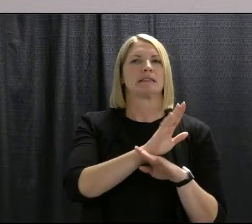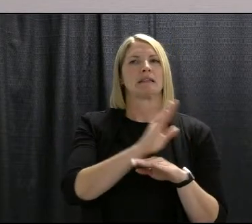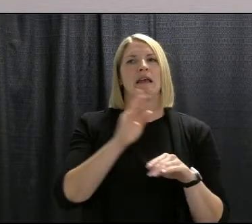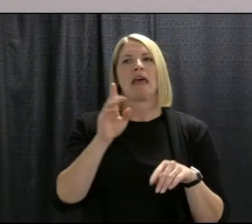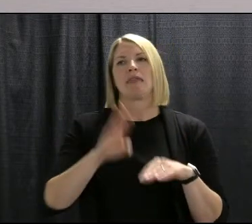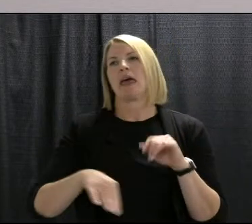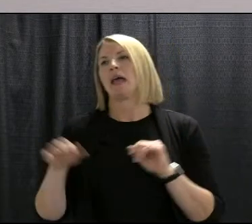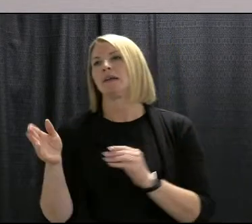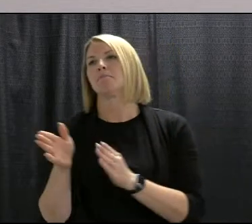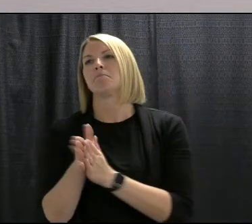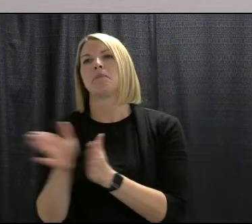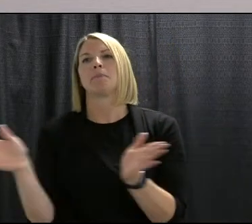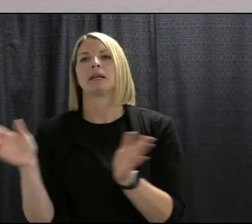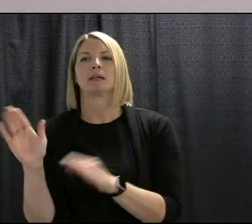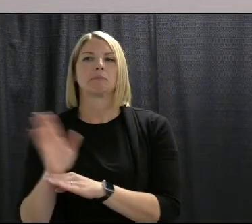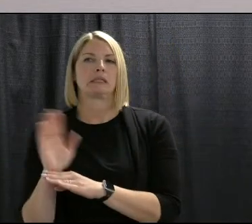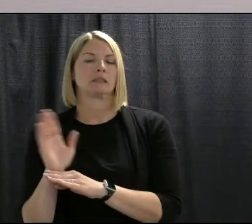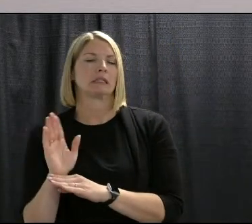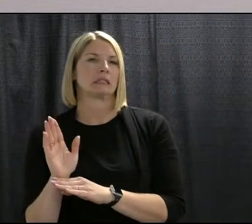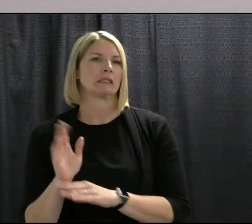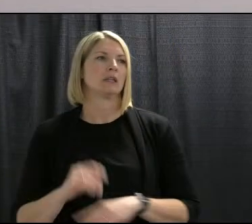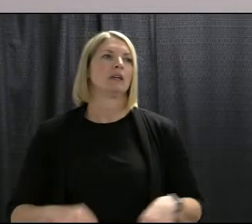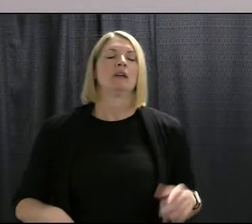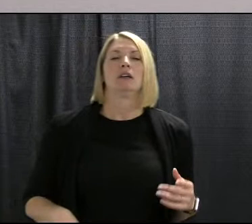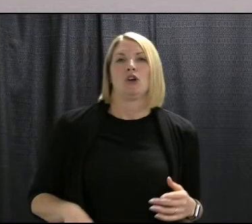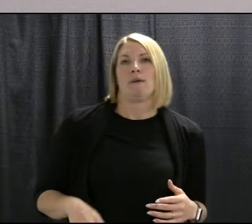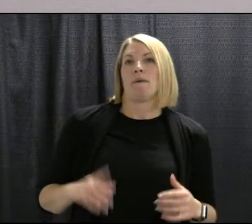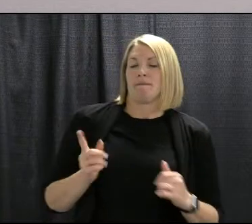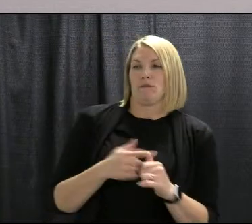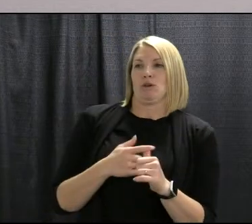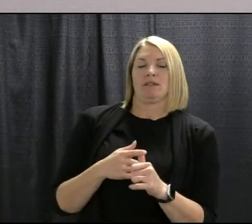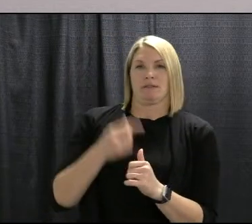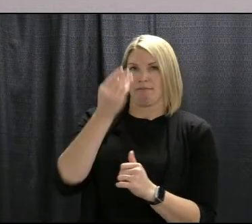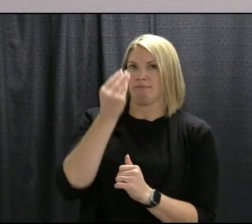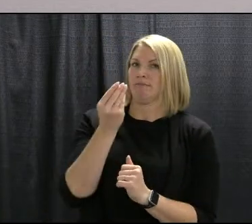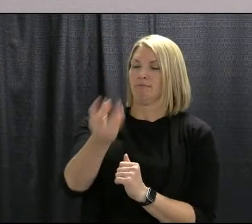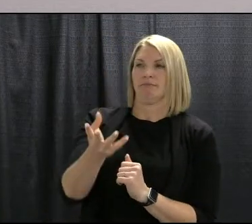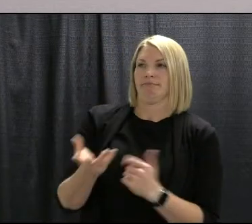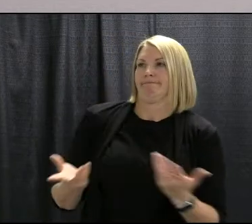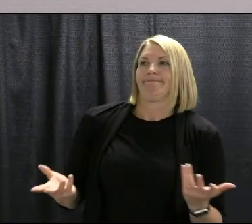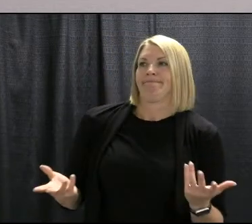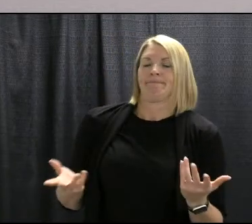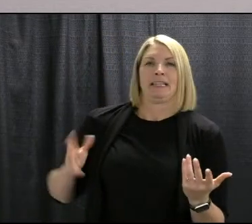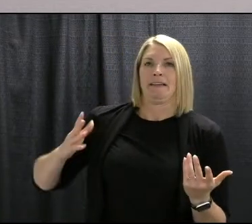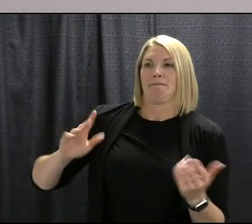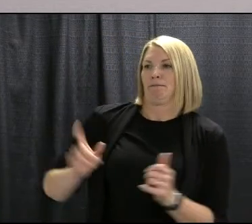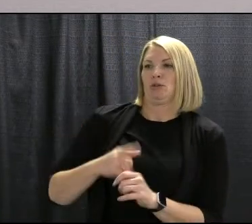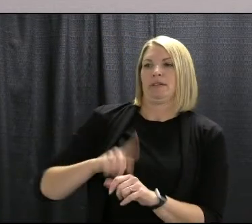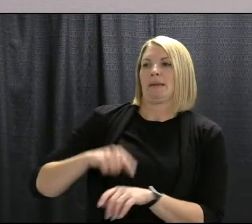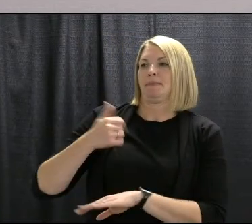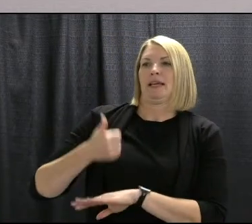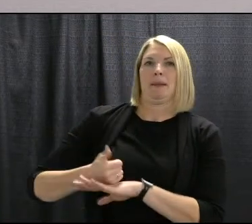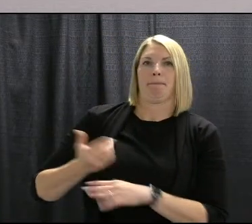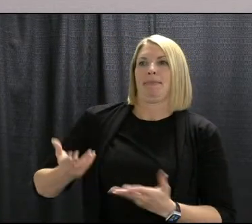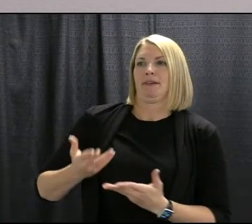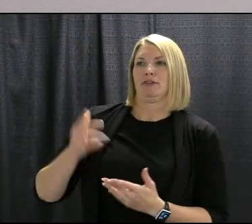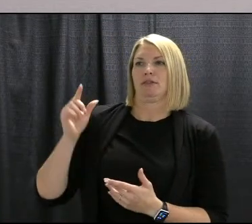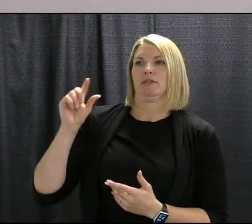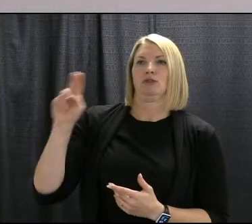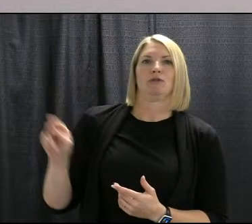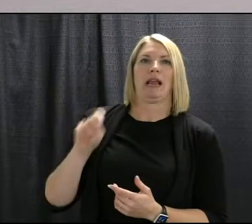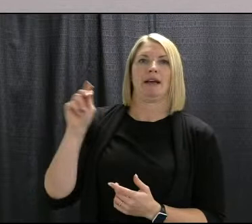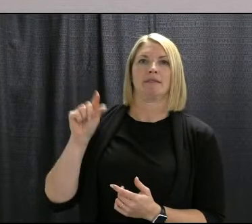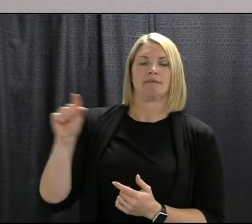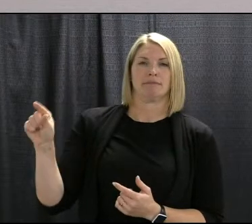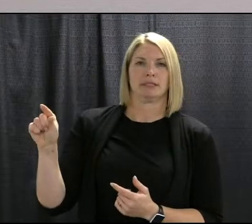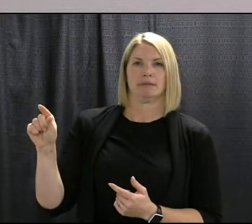Yeah, I think that it's it's not been done before here in this province, and the consultation piece is a key for them.